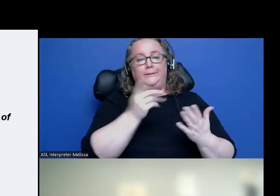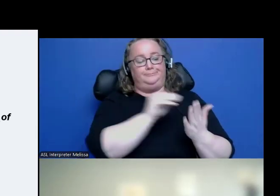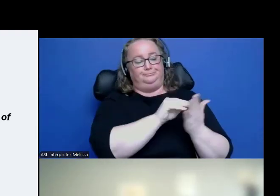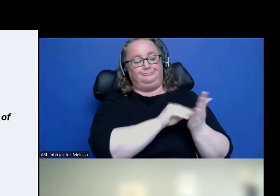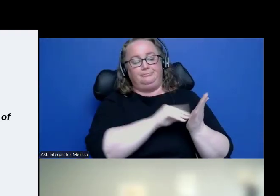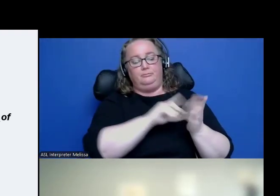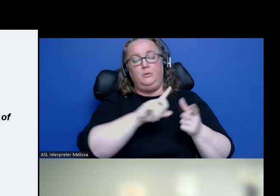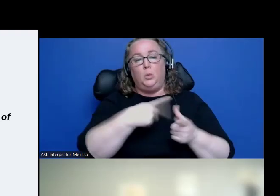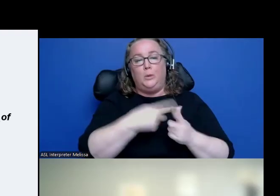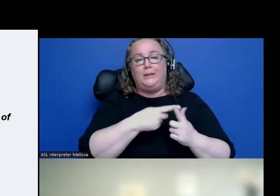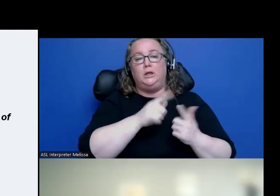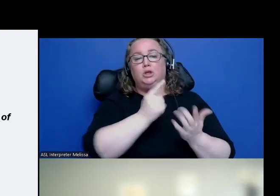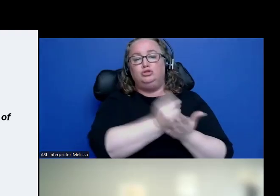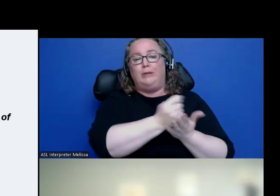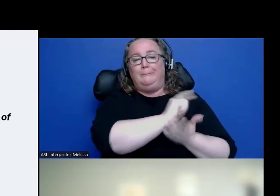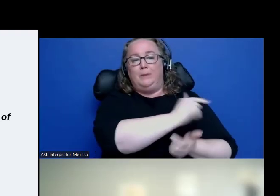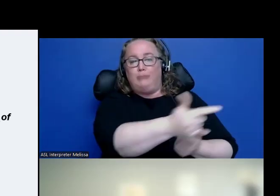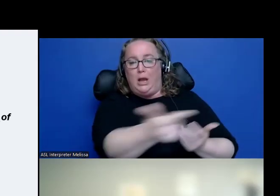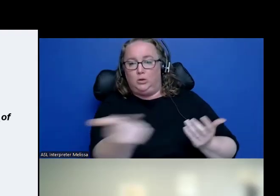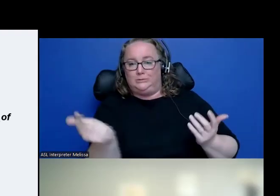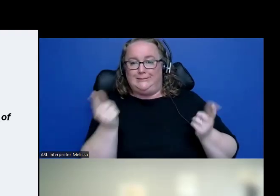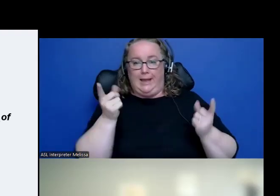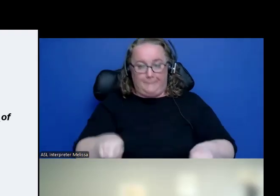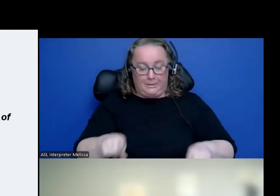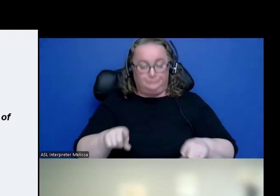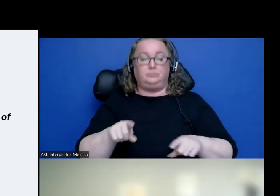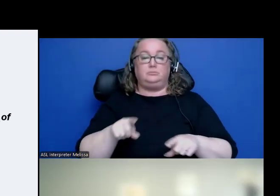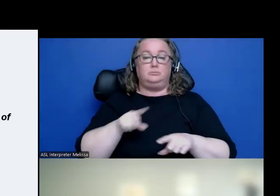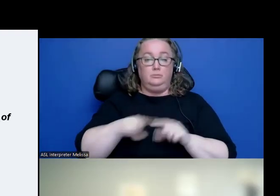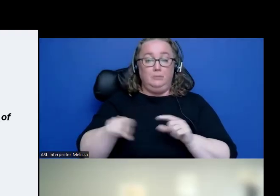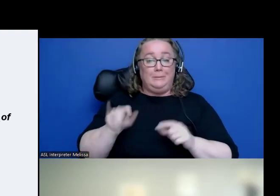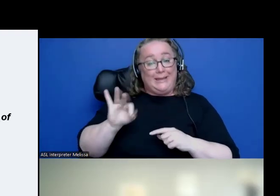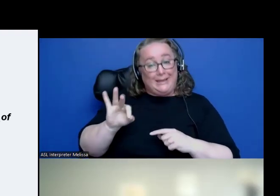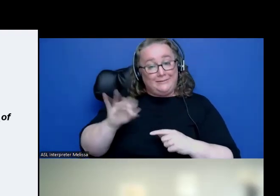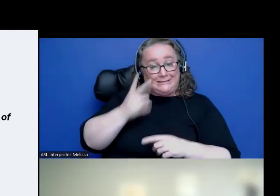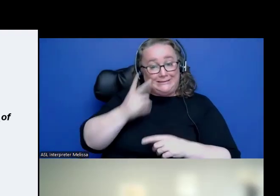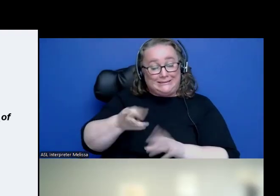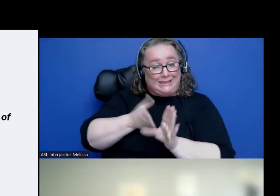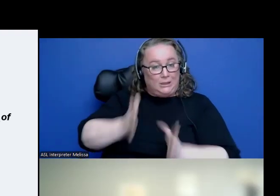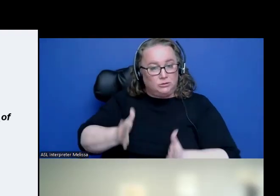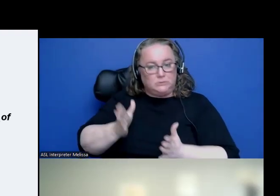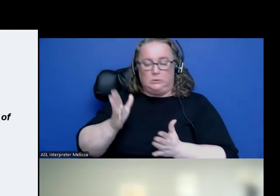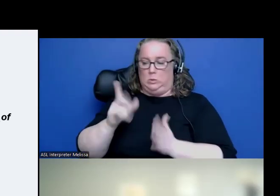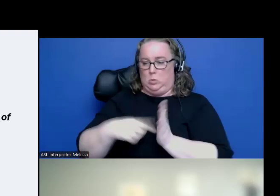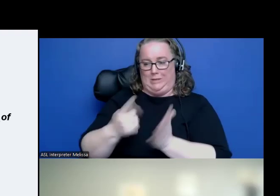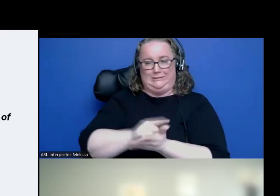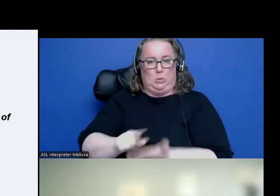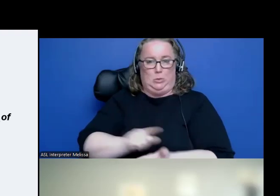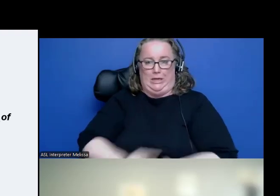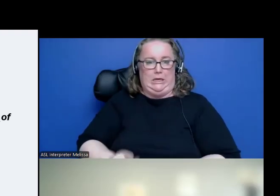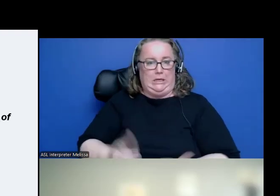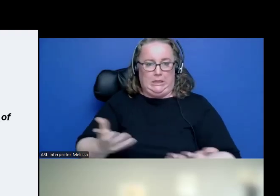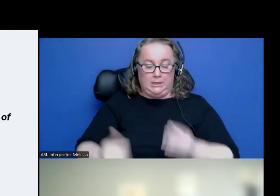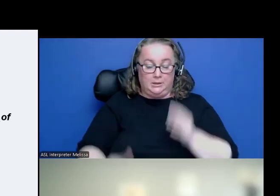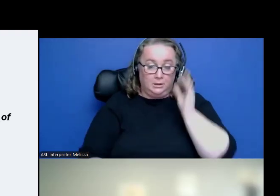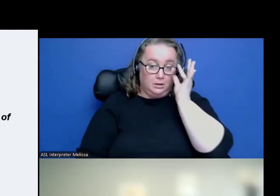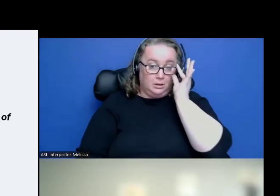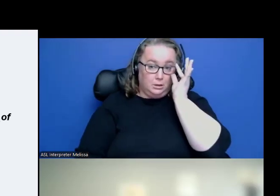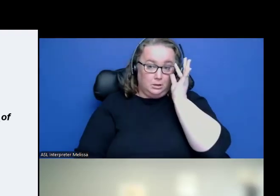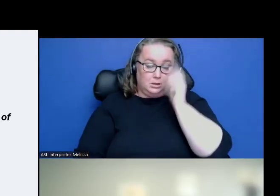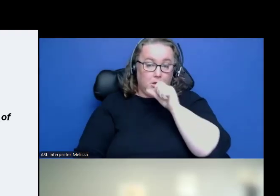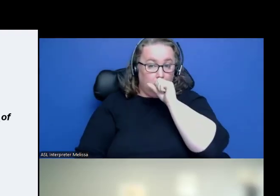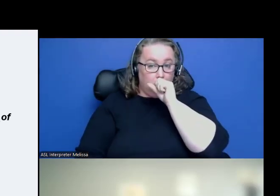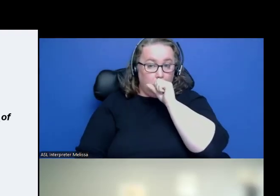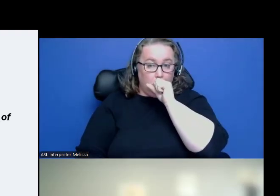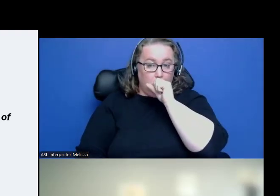the patient, per the protocol, is seen at least weekly by their psychiatrist. Now, this is